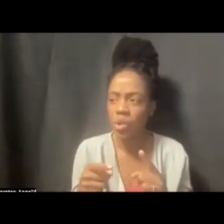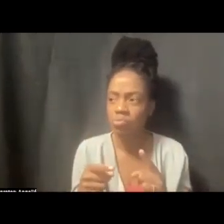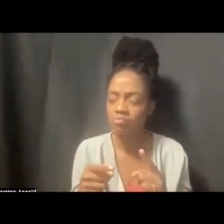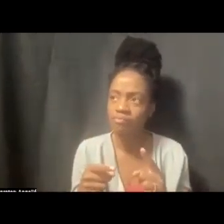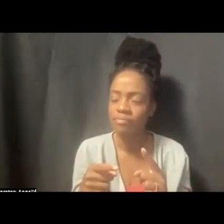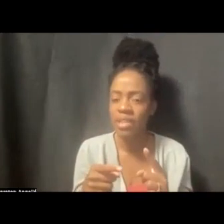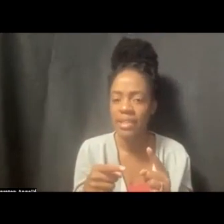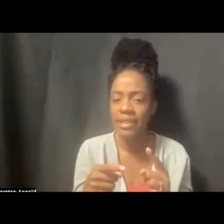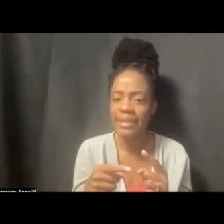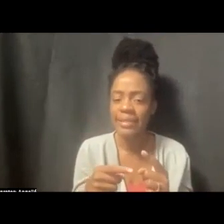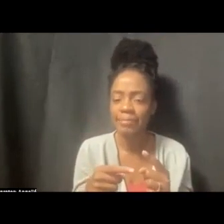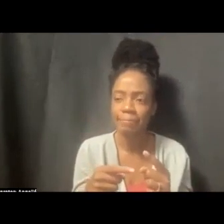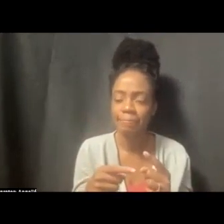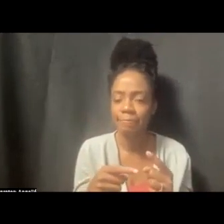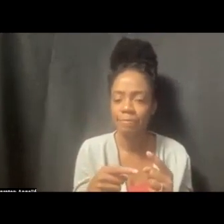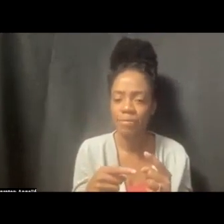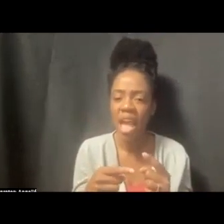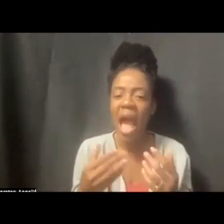creative freedom did you have in that?